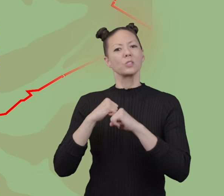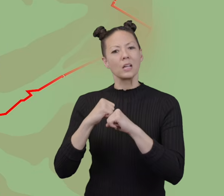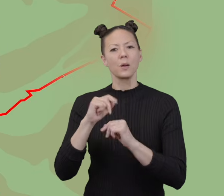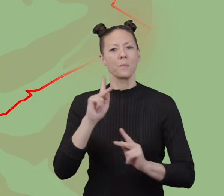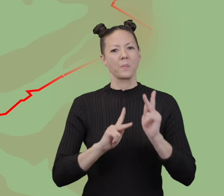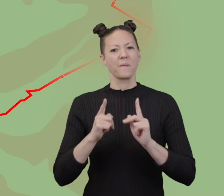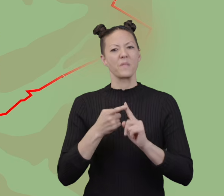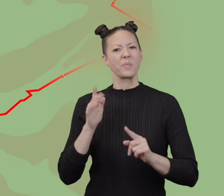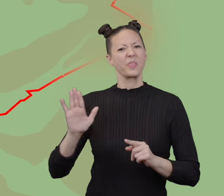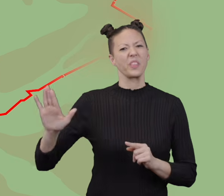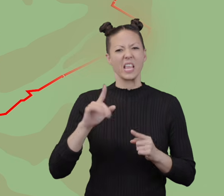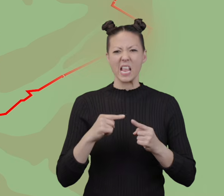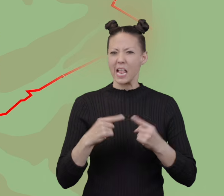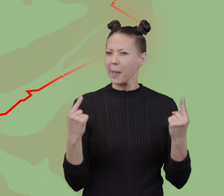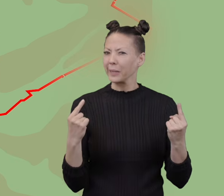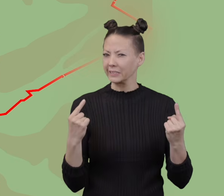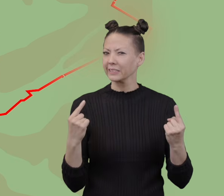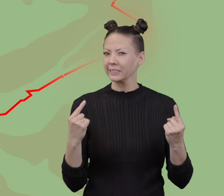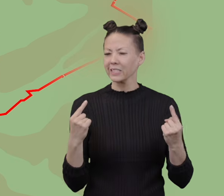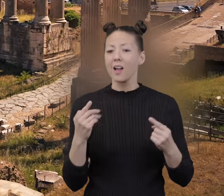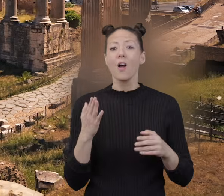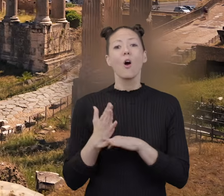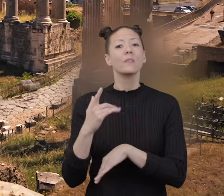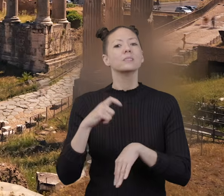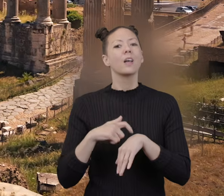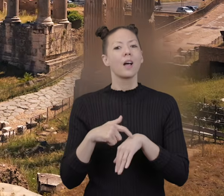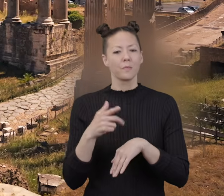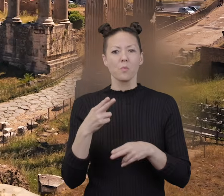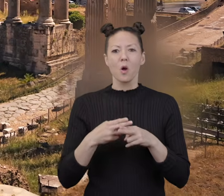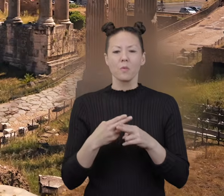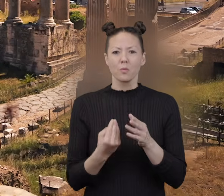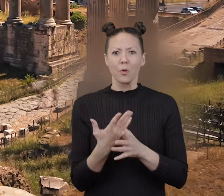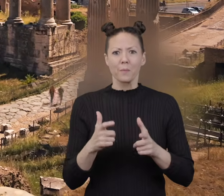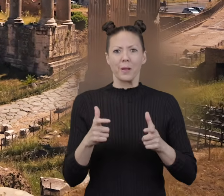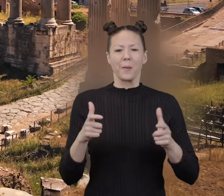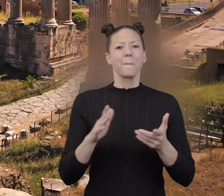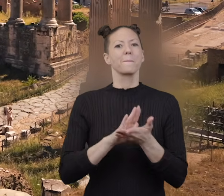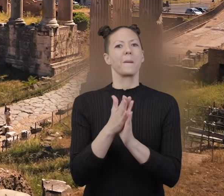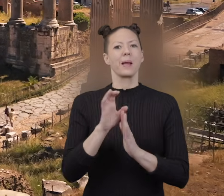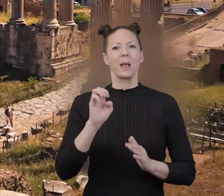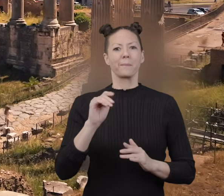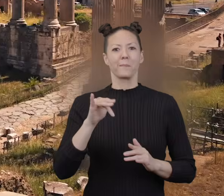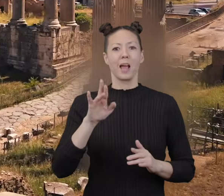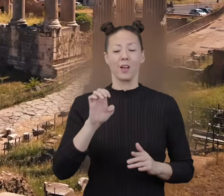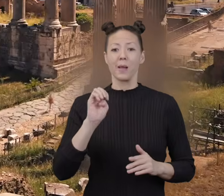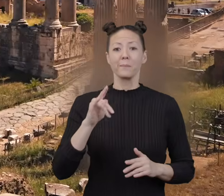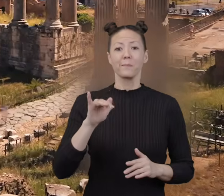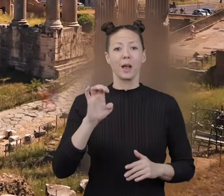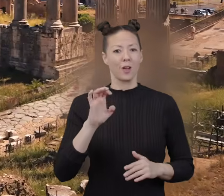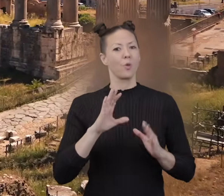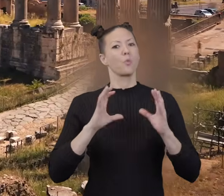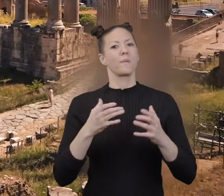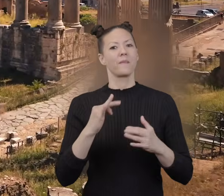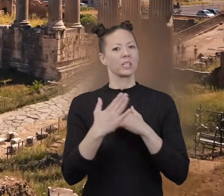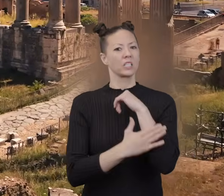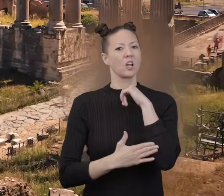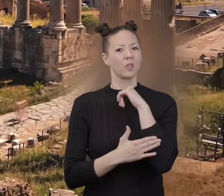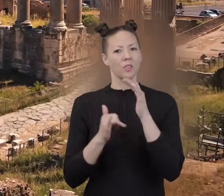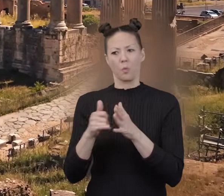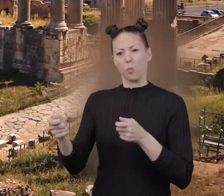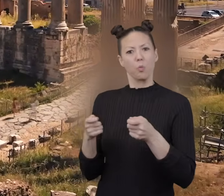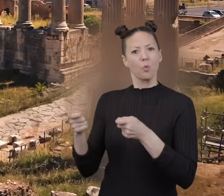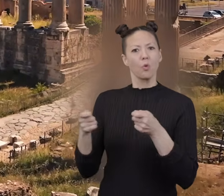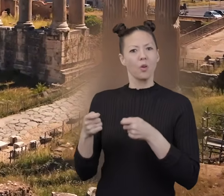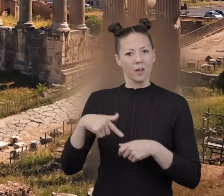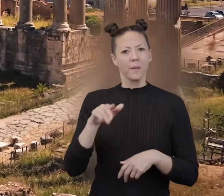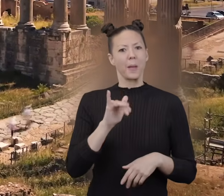which protected the people from their enemies. Over time, Rome grew into an empire. An empire is a group of